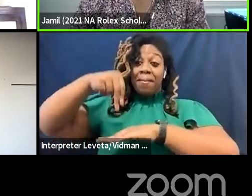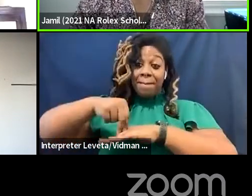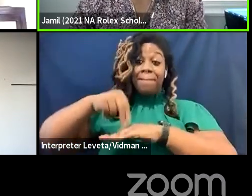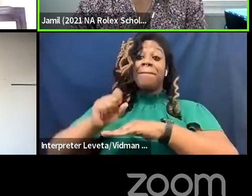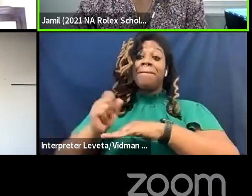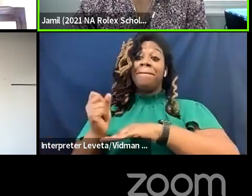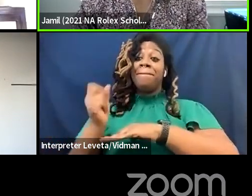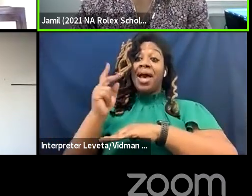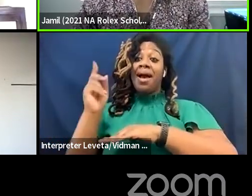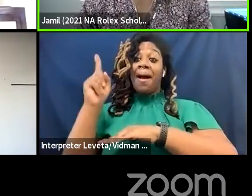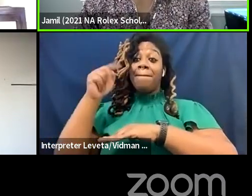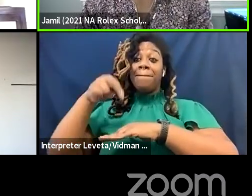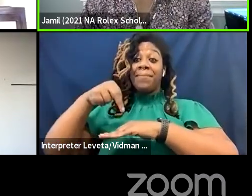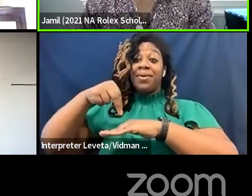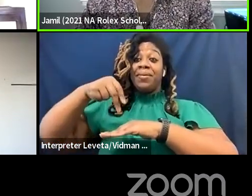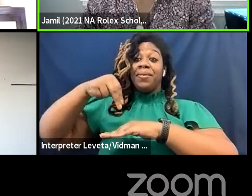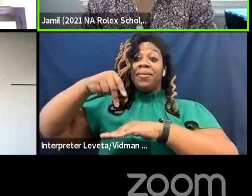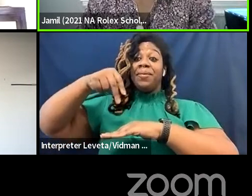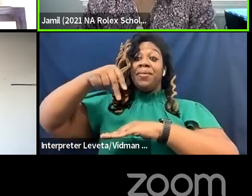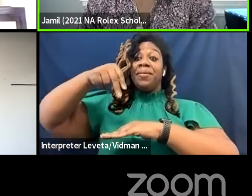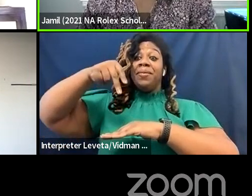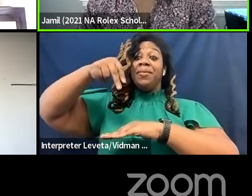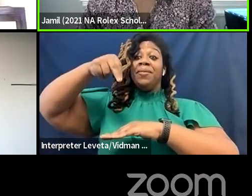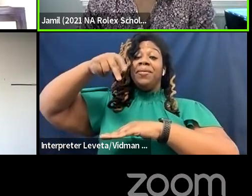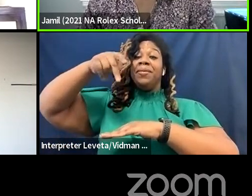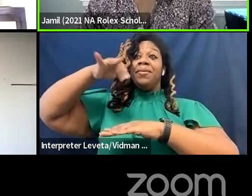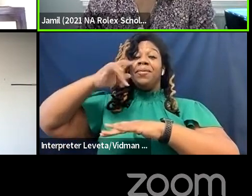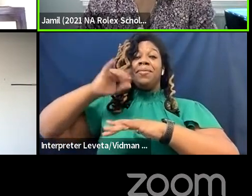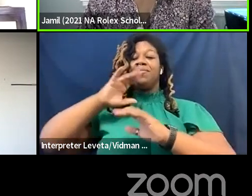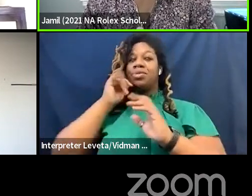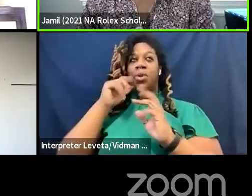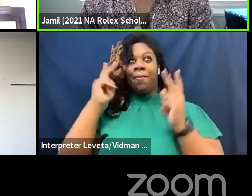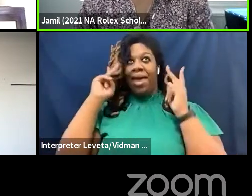there's air, I'm gonna reach air, it's gonna be